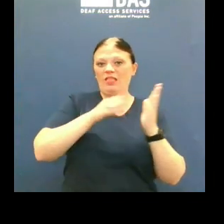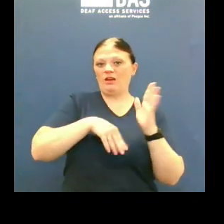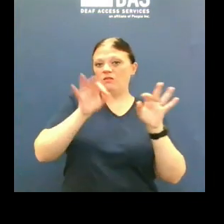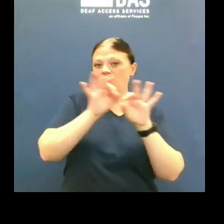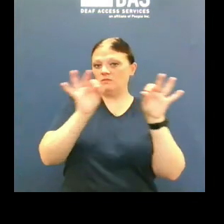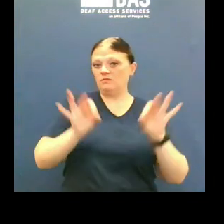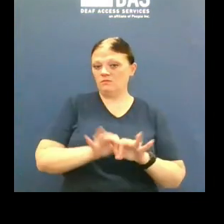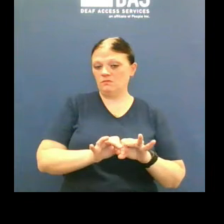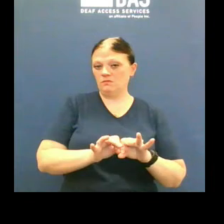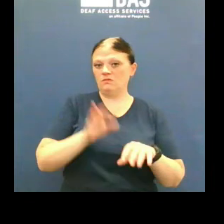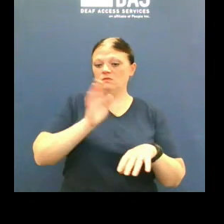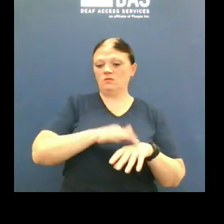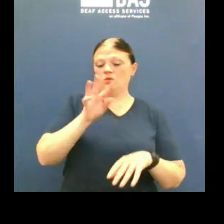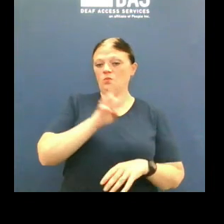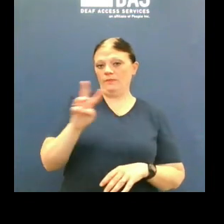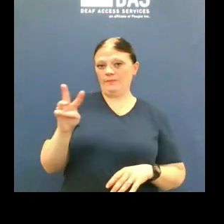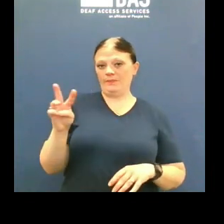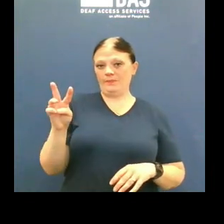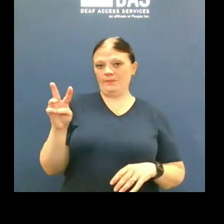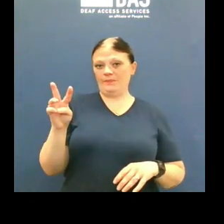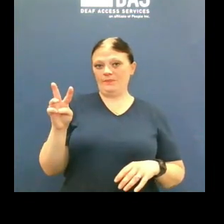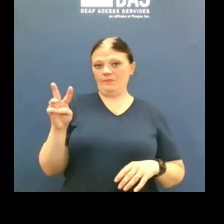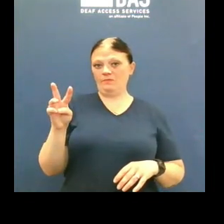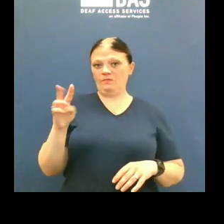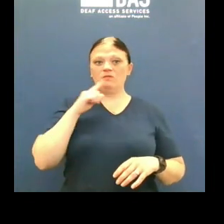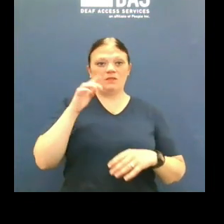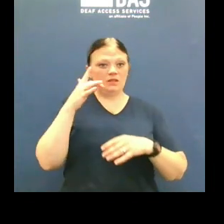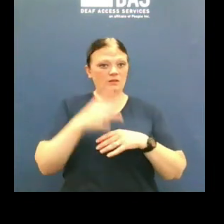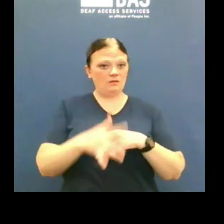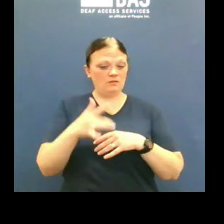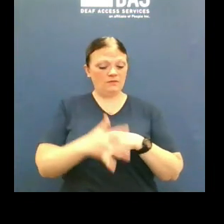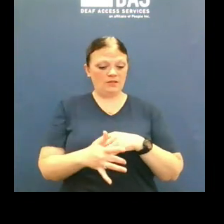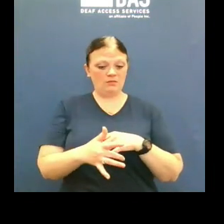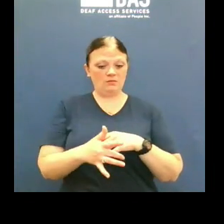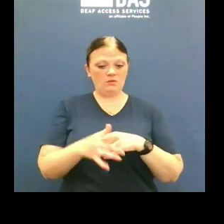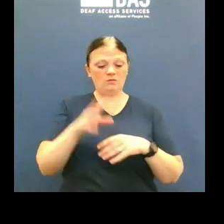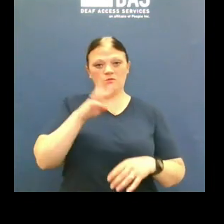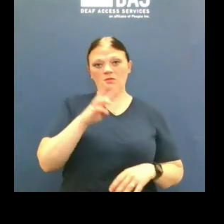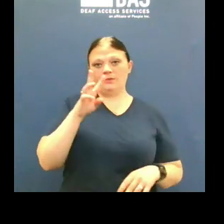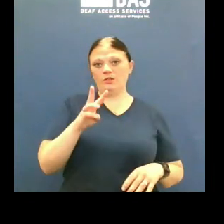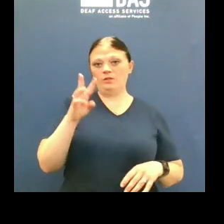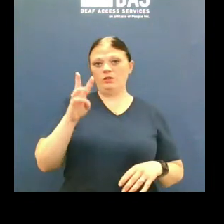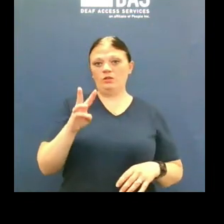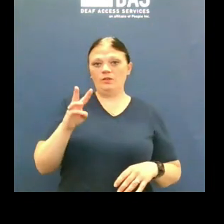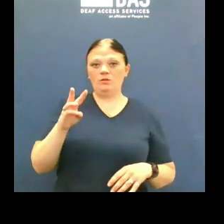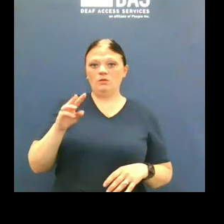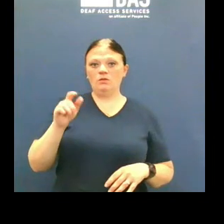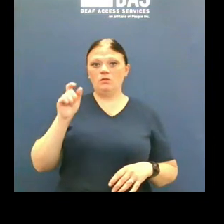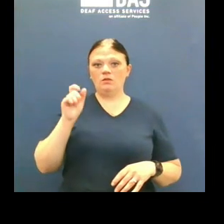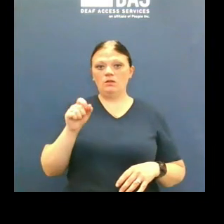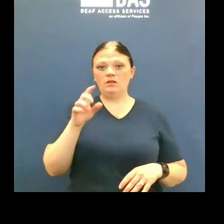form on our website, and it is available, the form, at